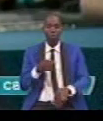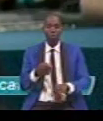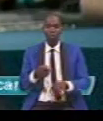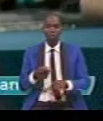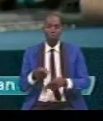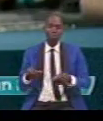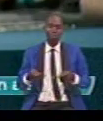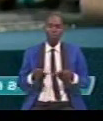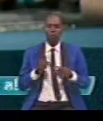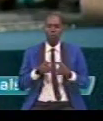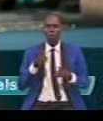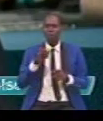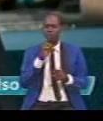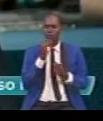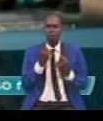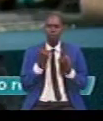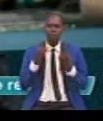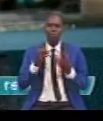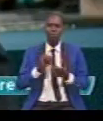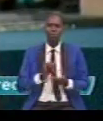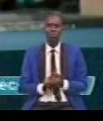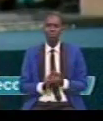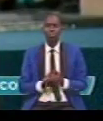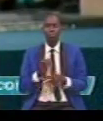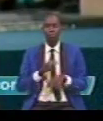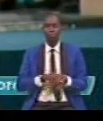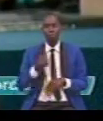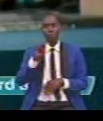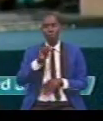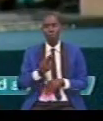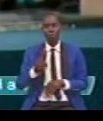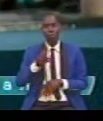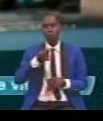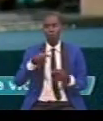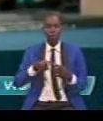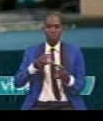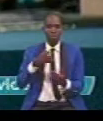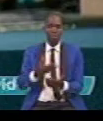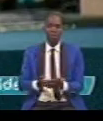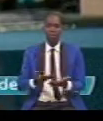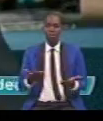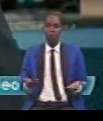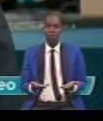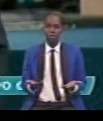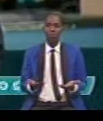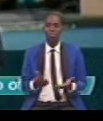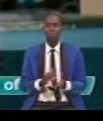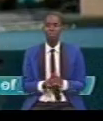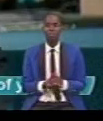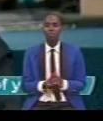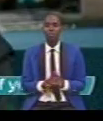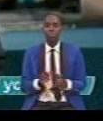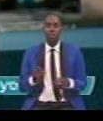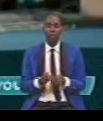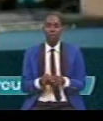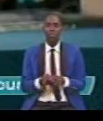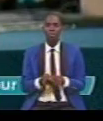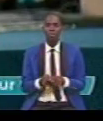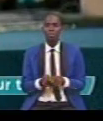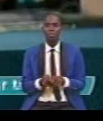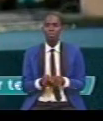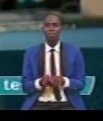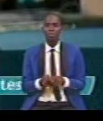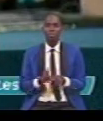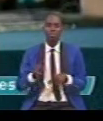But I'm surprised that on Thursday when we came, as we went out, as we were going back